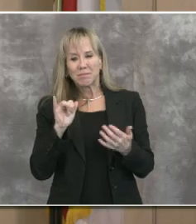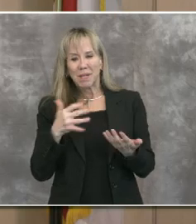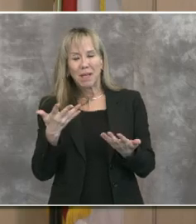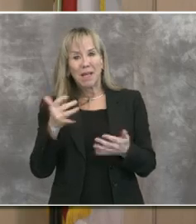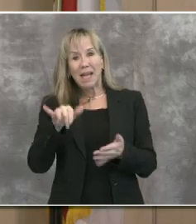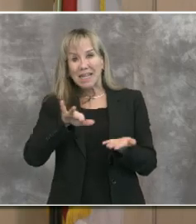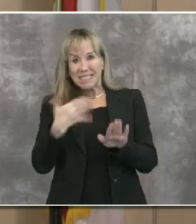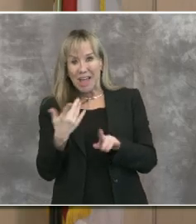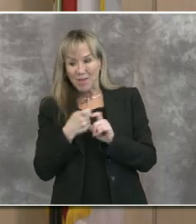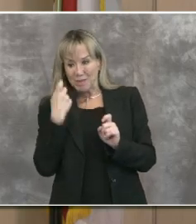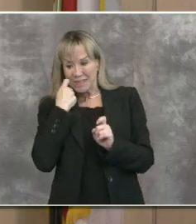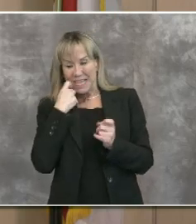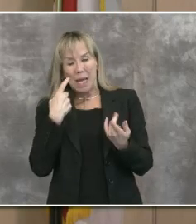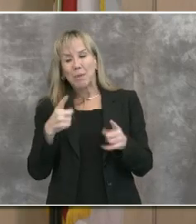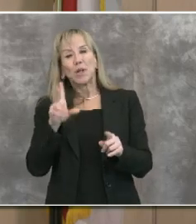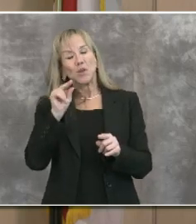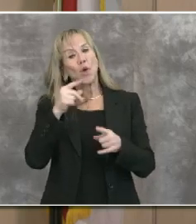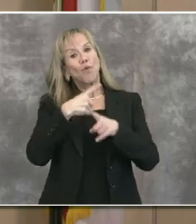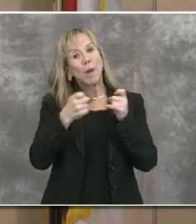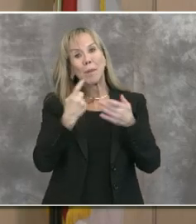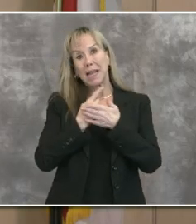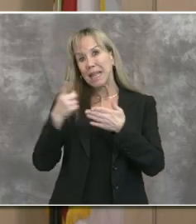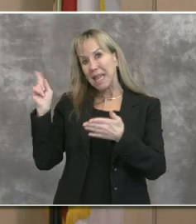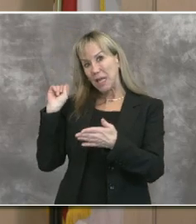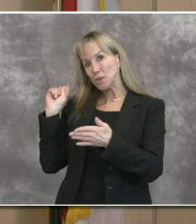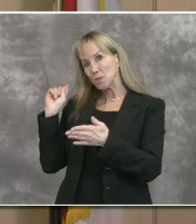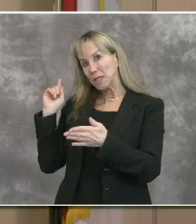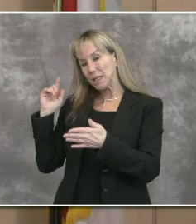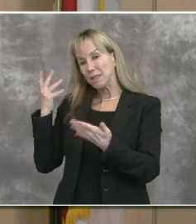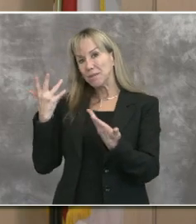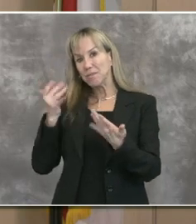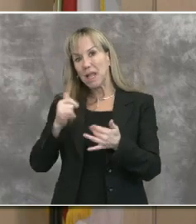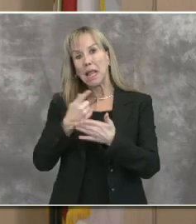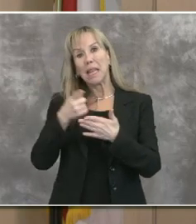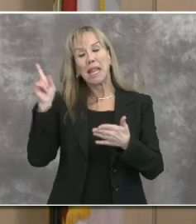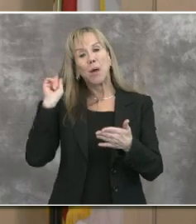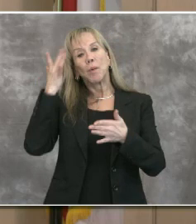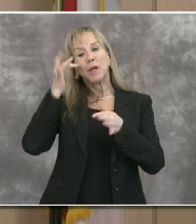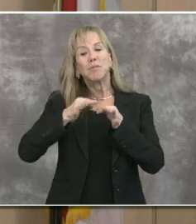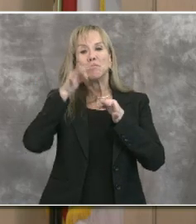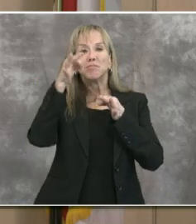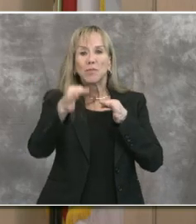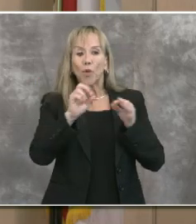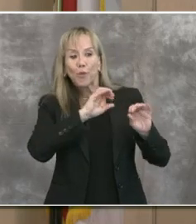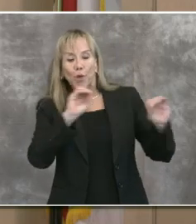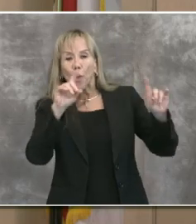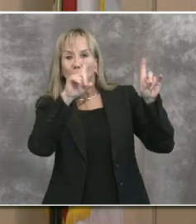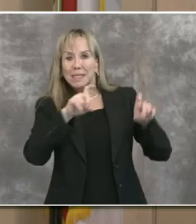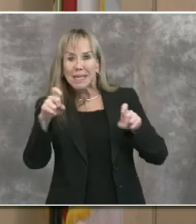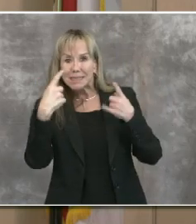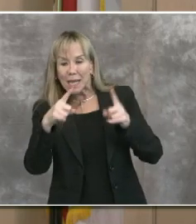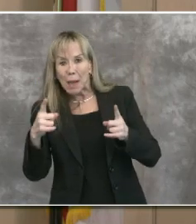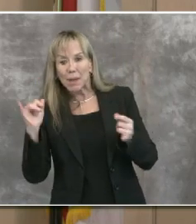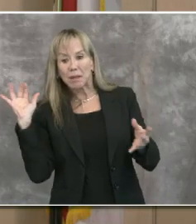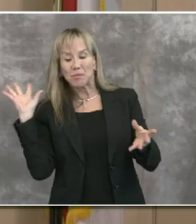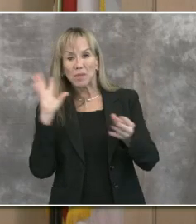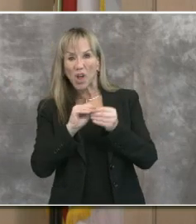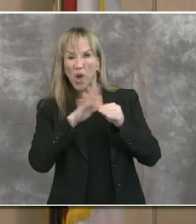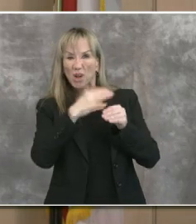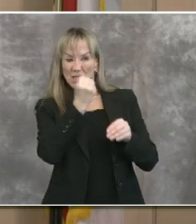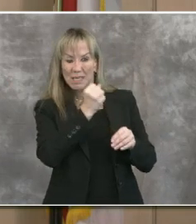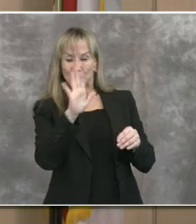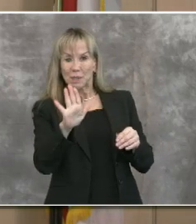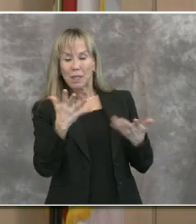not either. These are from last week, and because of delay or no testing occurring over the weekends,